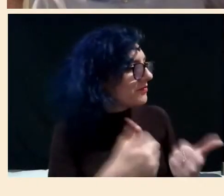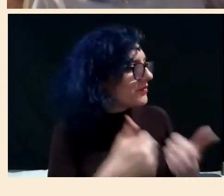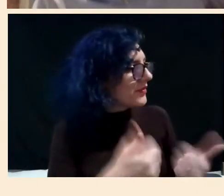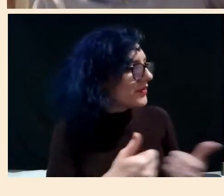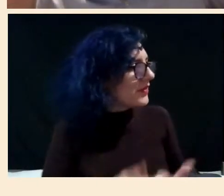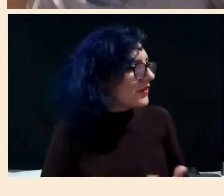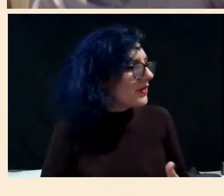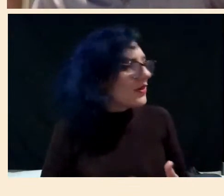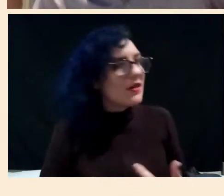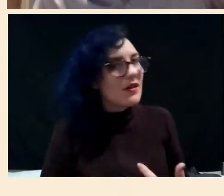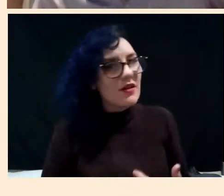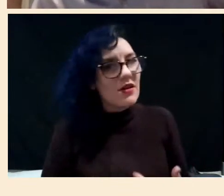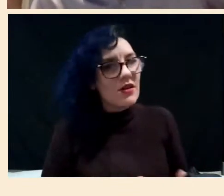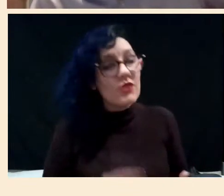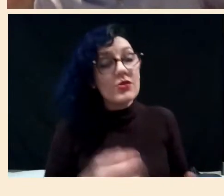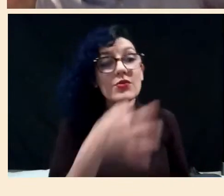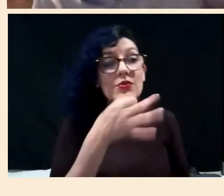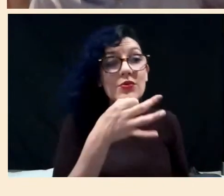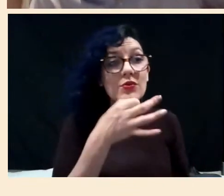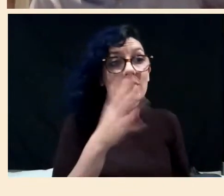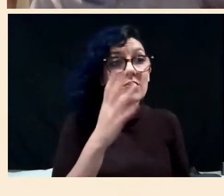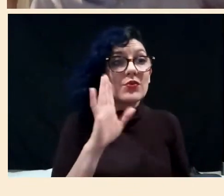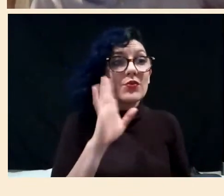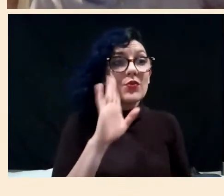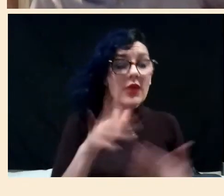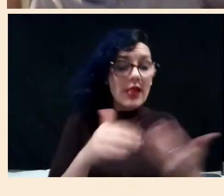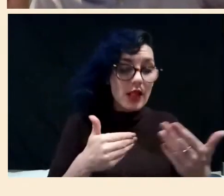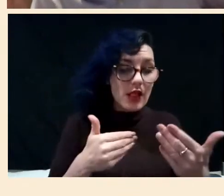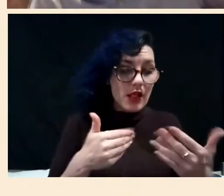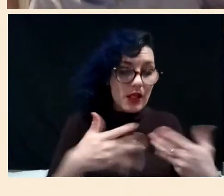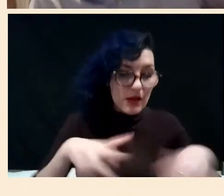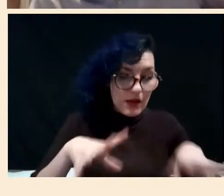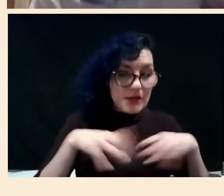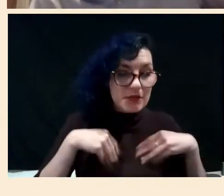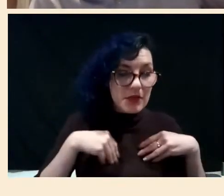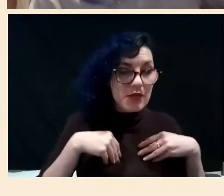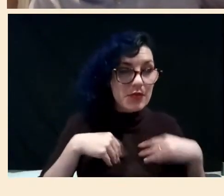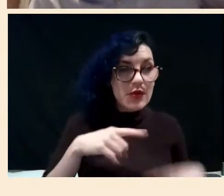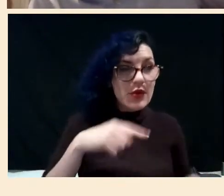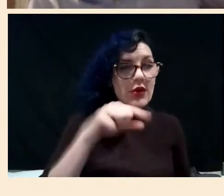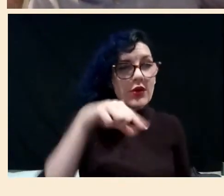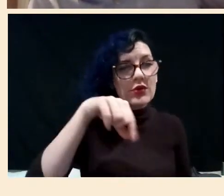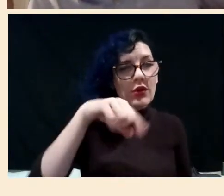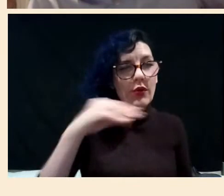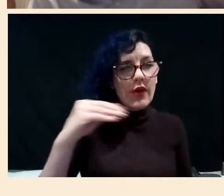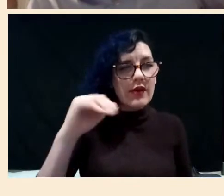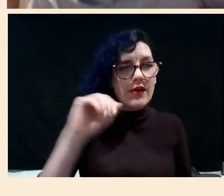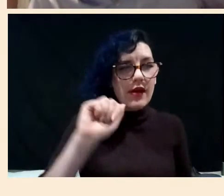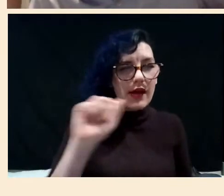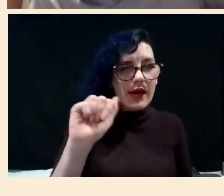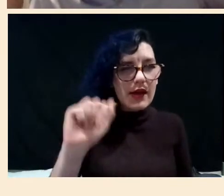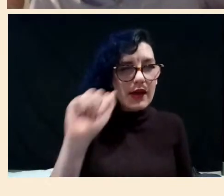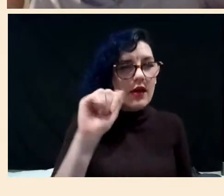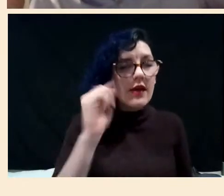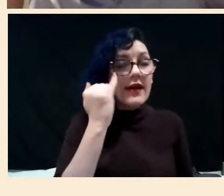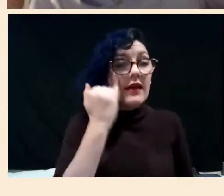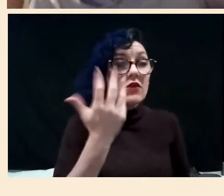from our audience. And participants have submitted their questions in advance, and you can still squeeze them in at